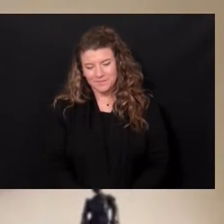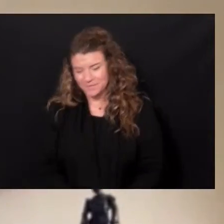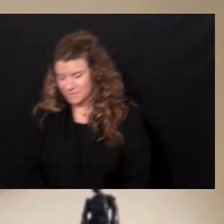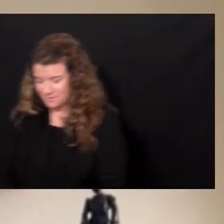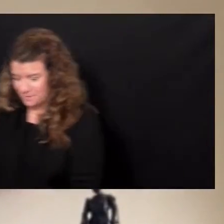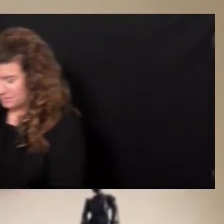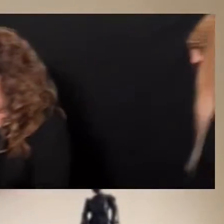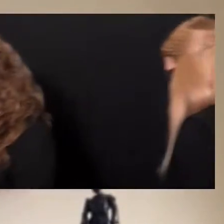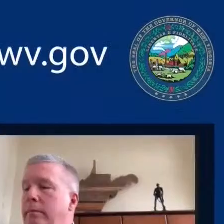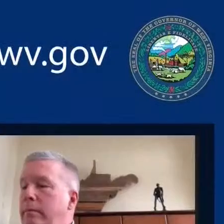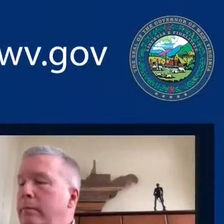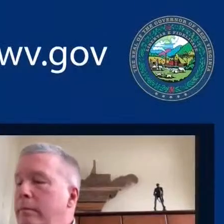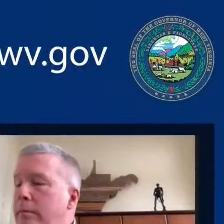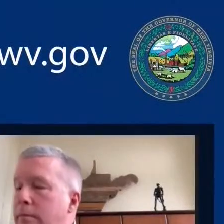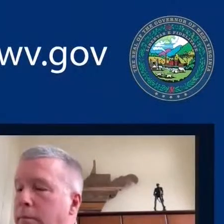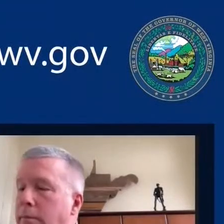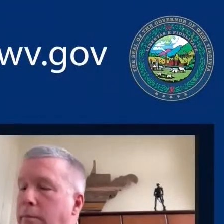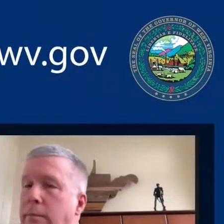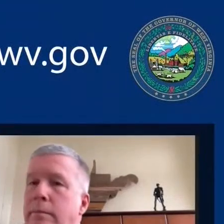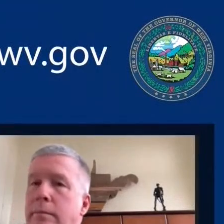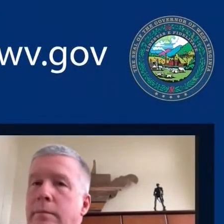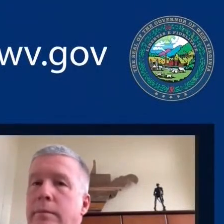Curtis with the Next Star Media.